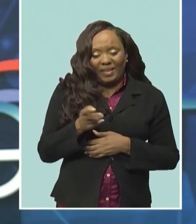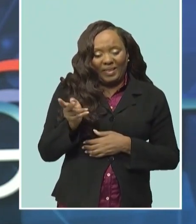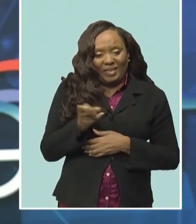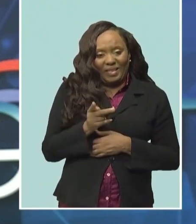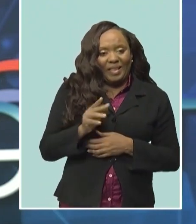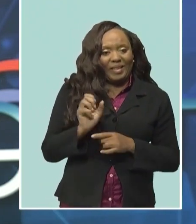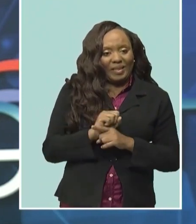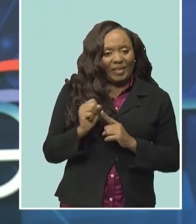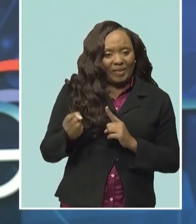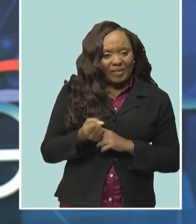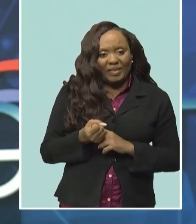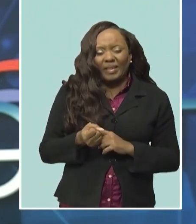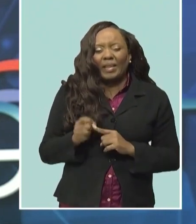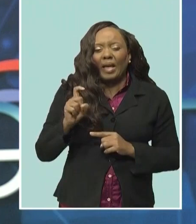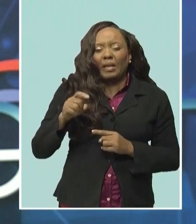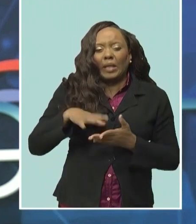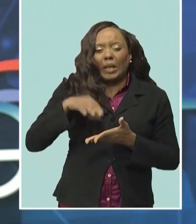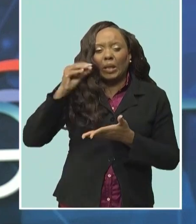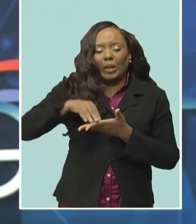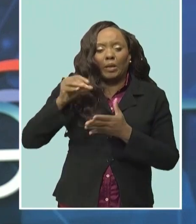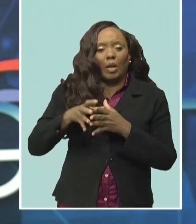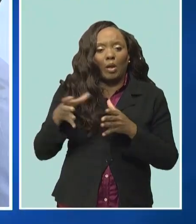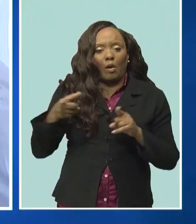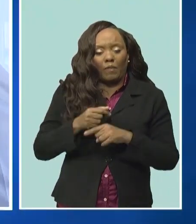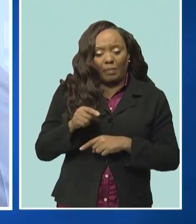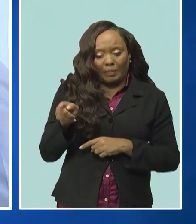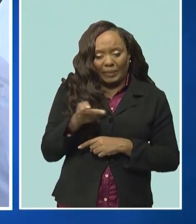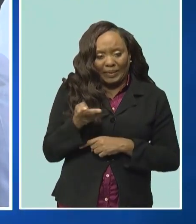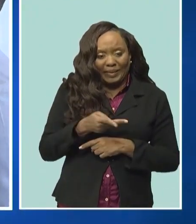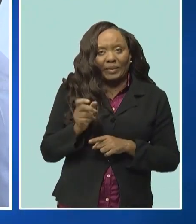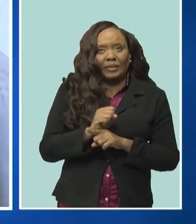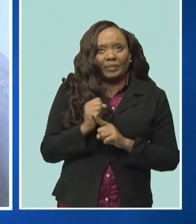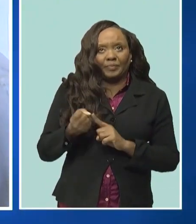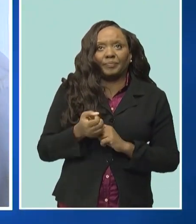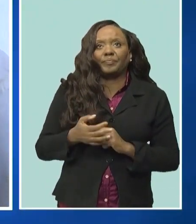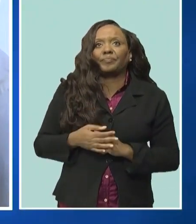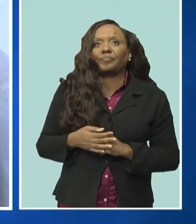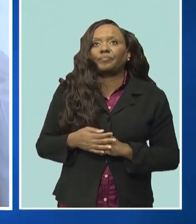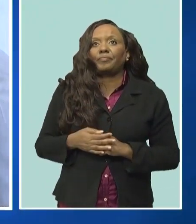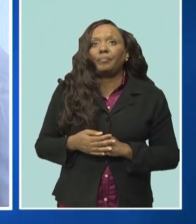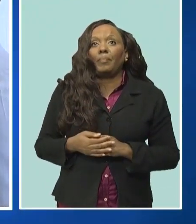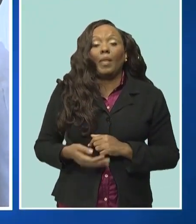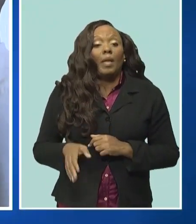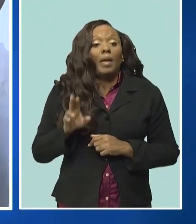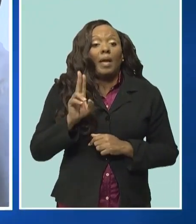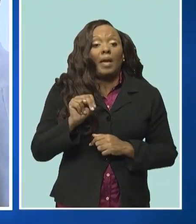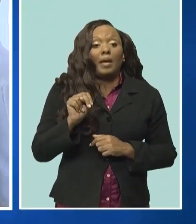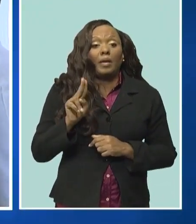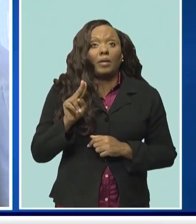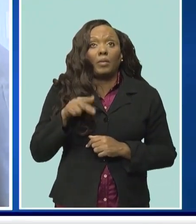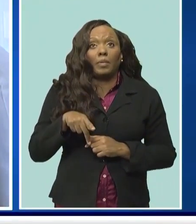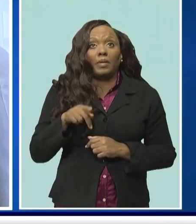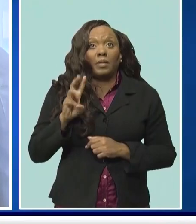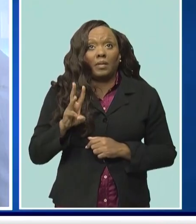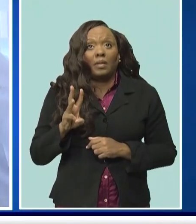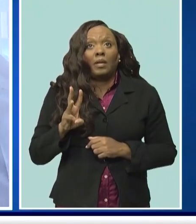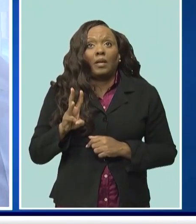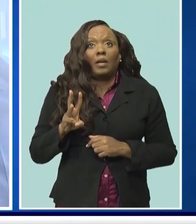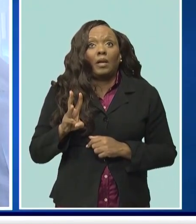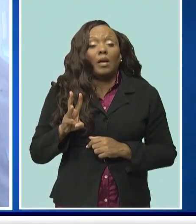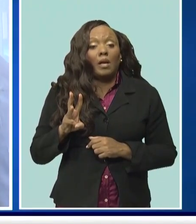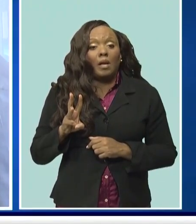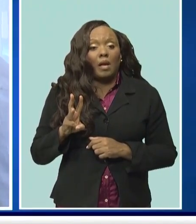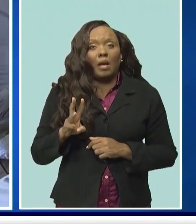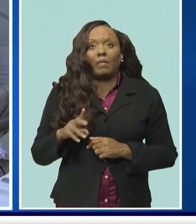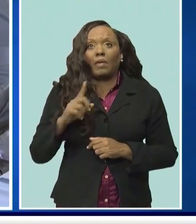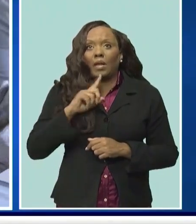practitioners. Wendy Burke tells us more. The NUPW case is the longest heard by the ERT, going 7 days.